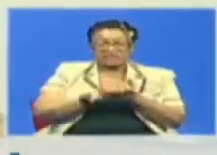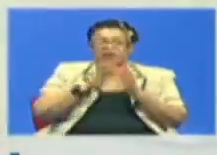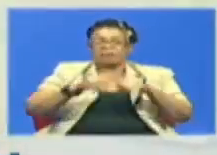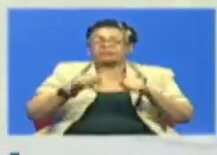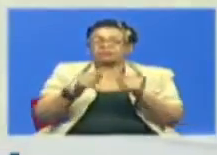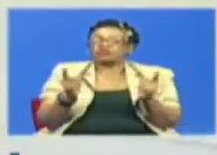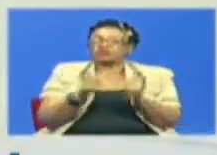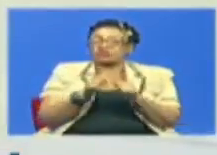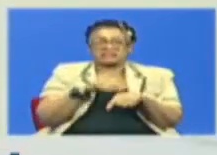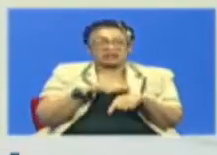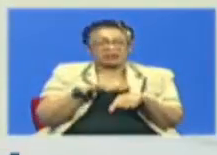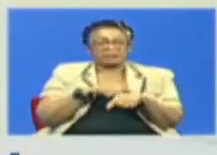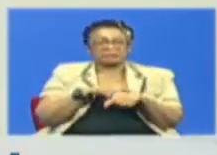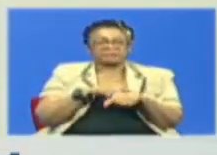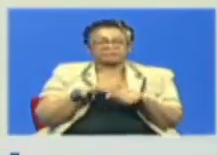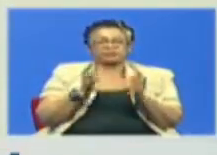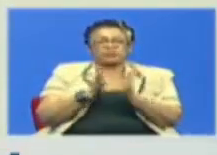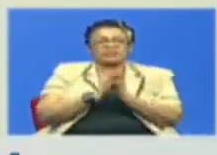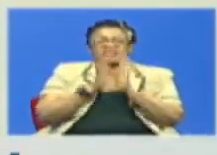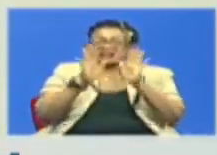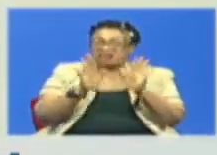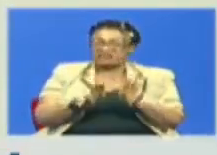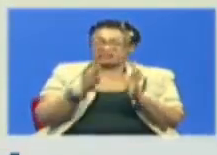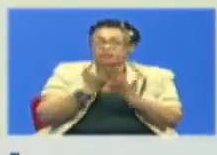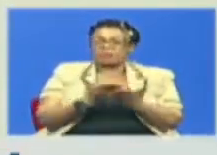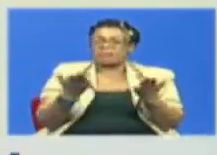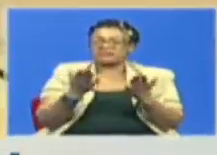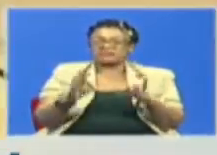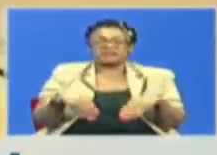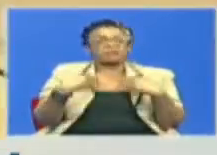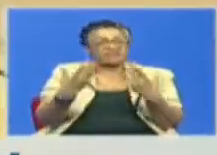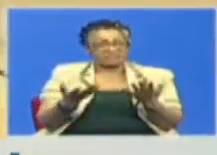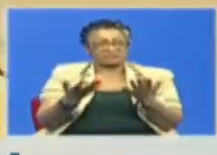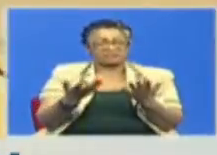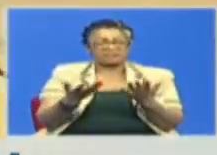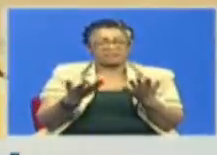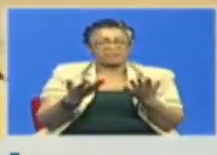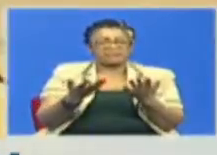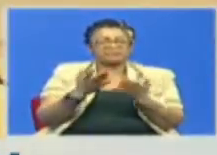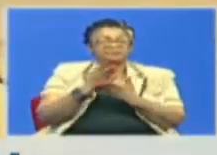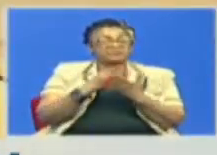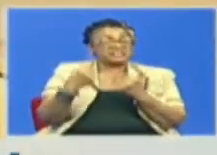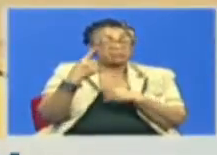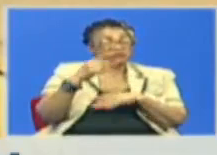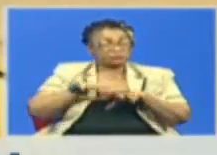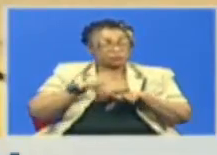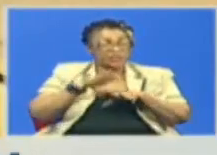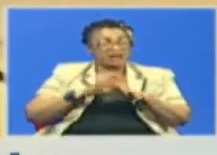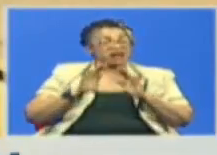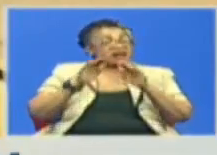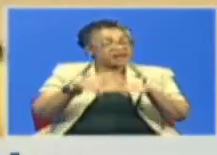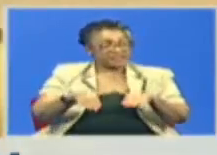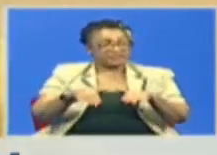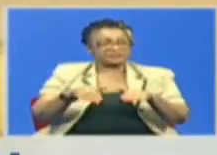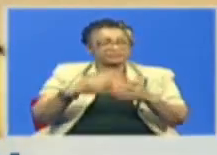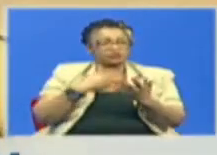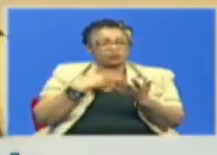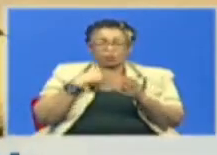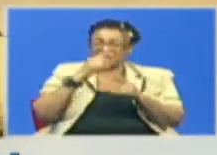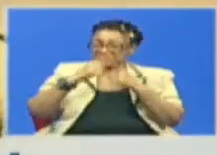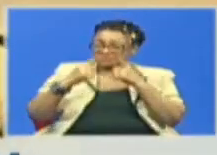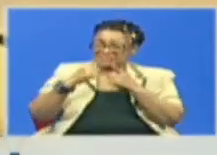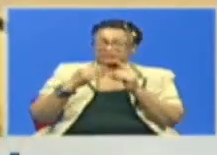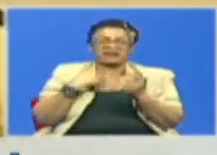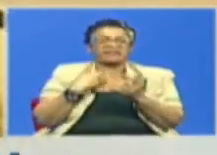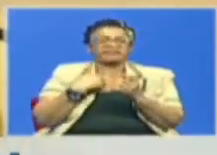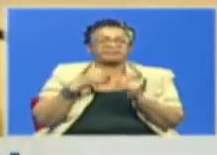shorter time if the relevant equipment had been provided. For someone to be good in diving, na ukuwe na experience, ni lazima